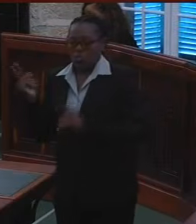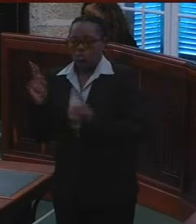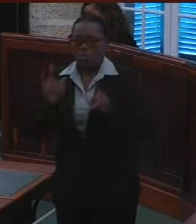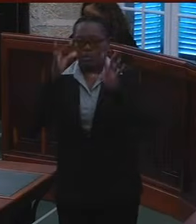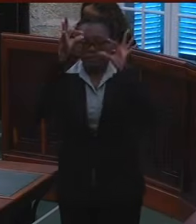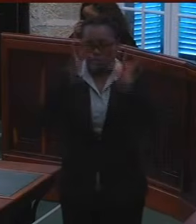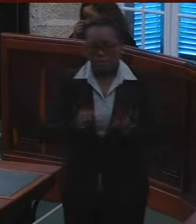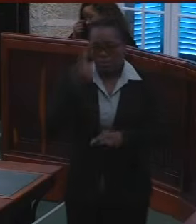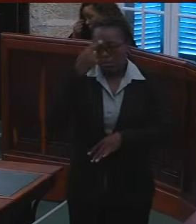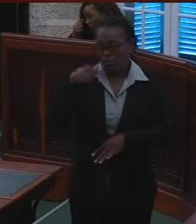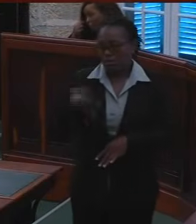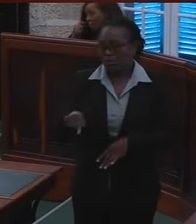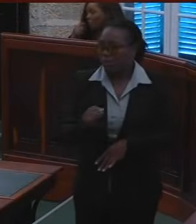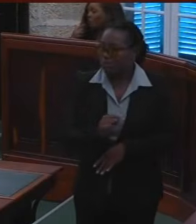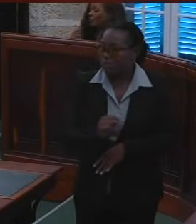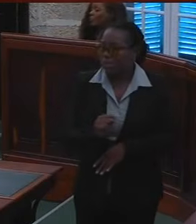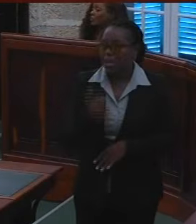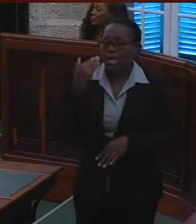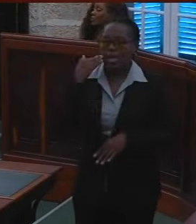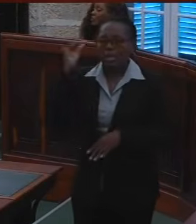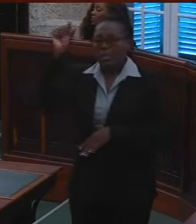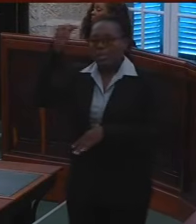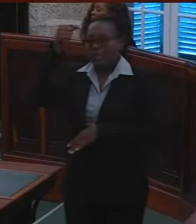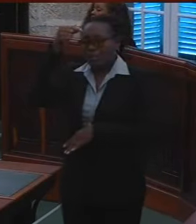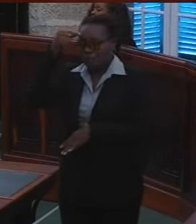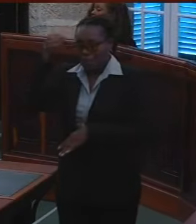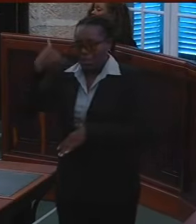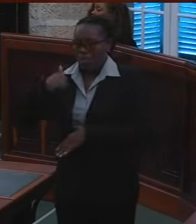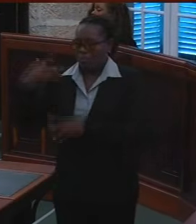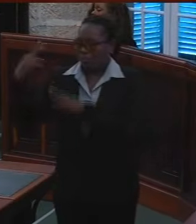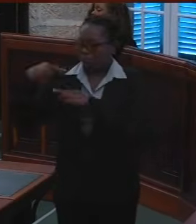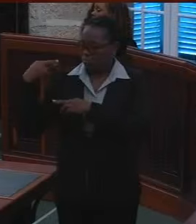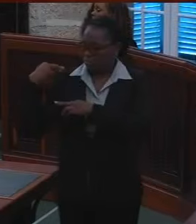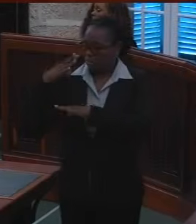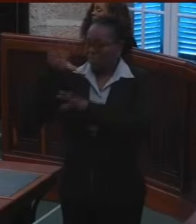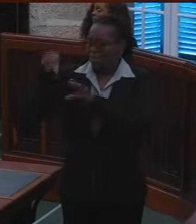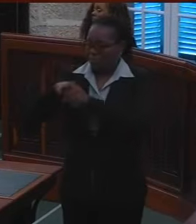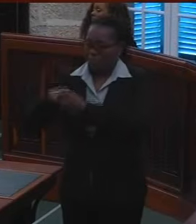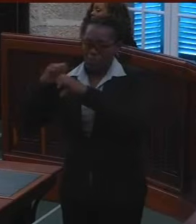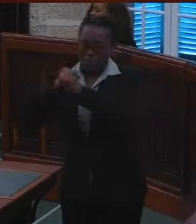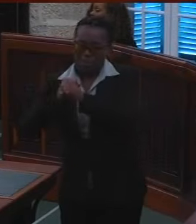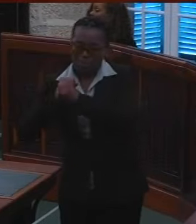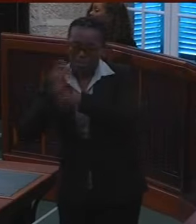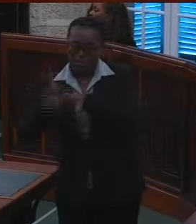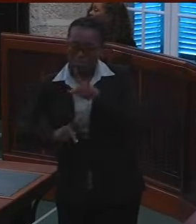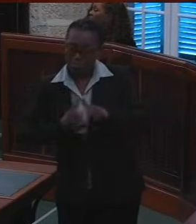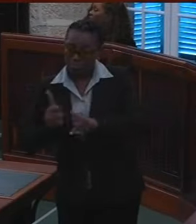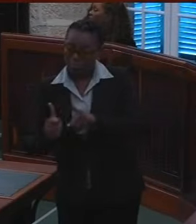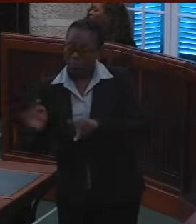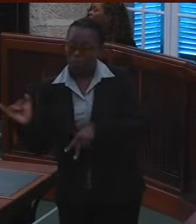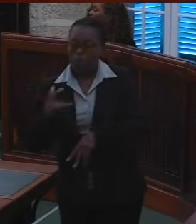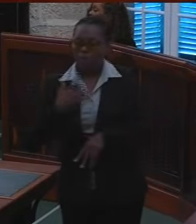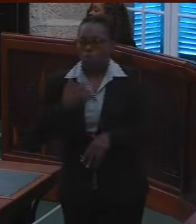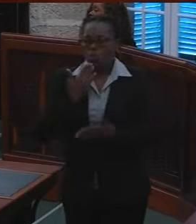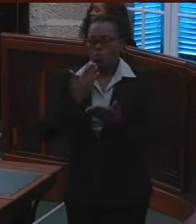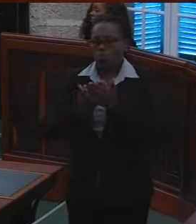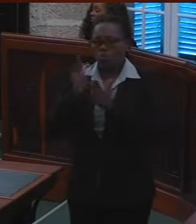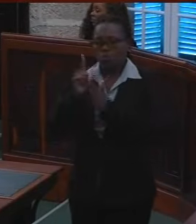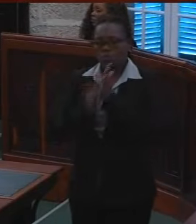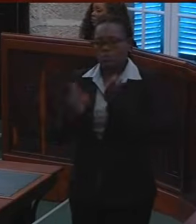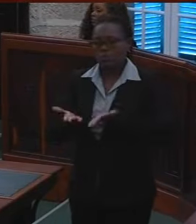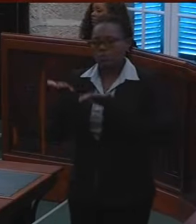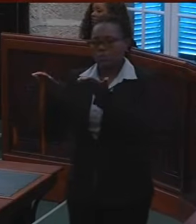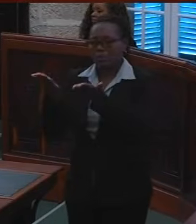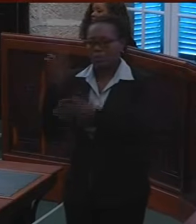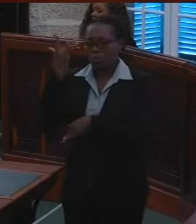help make those decisions. I figure that the state, sir, has a role to play in protecting people. I also felt very good about this legislation, sir, because